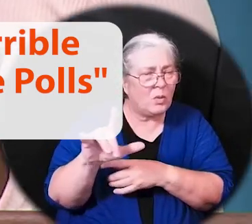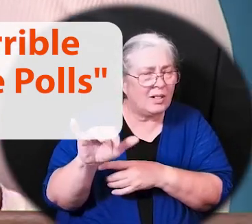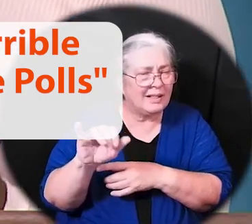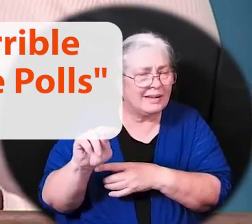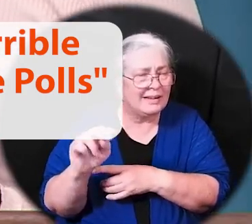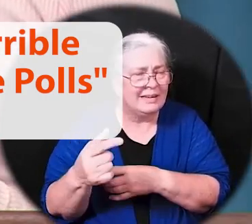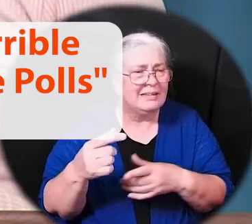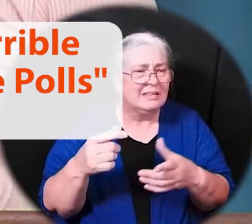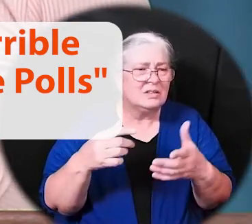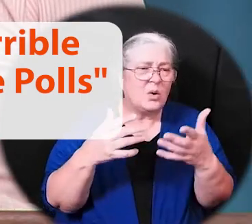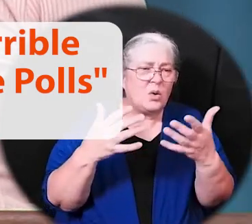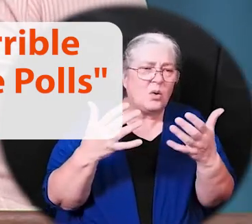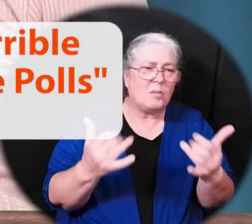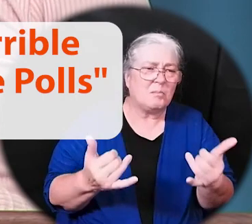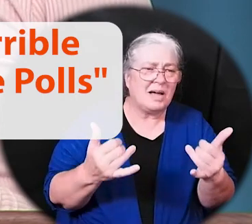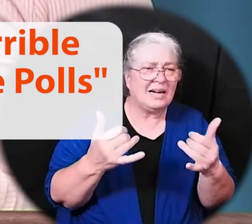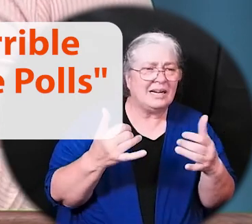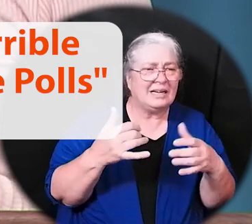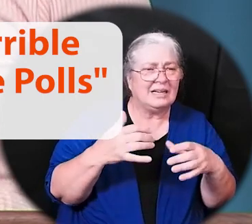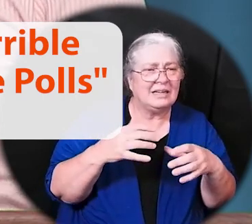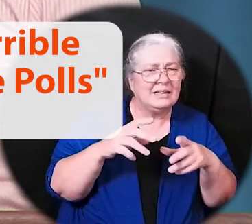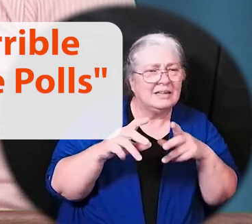our focus is going to be